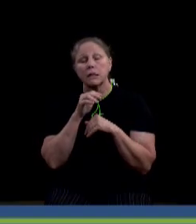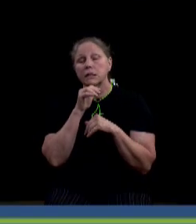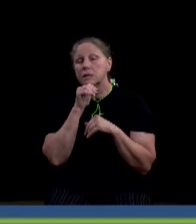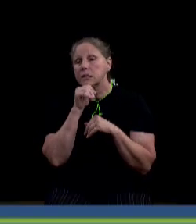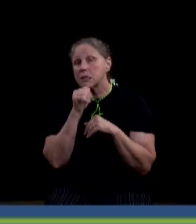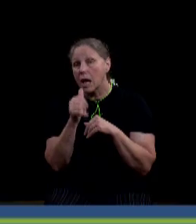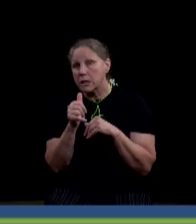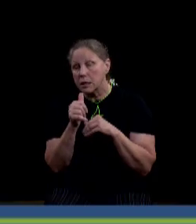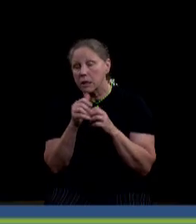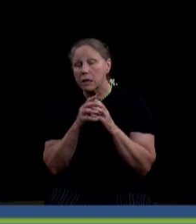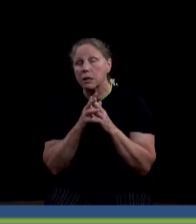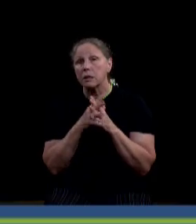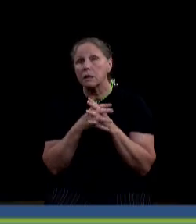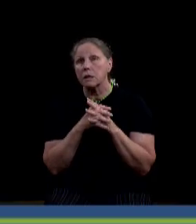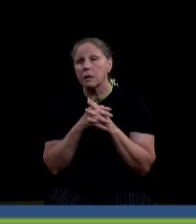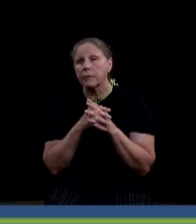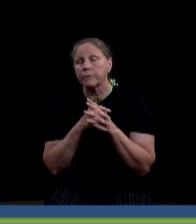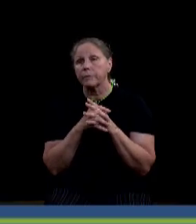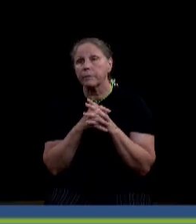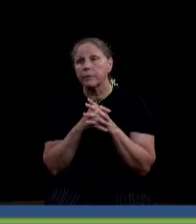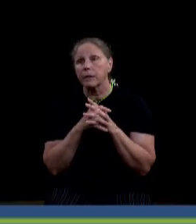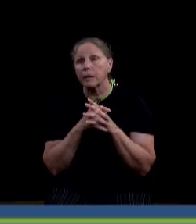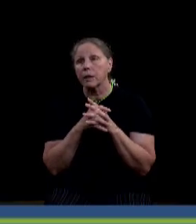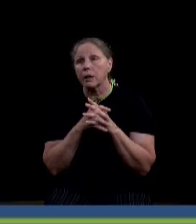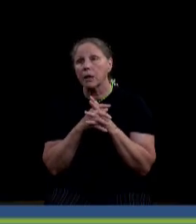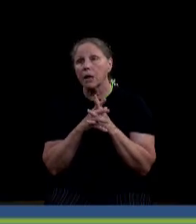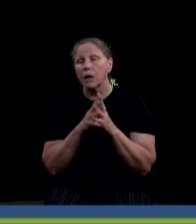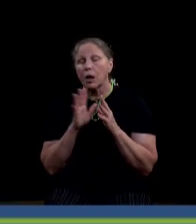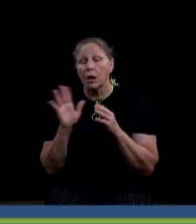eliminate your risk of acquiring